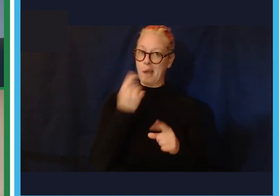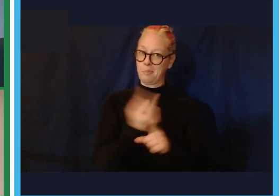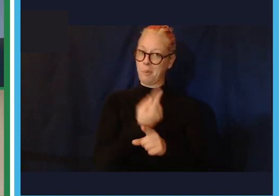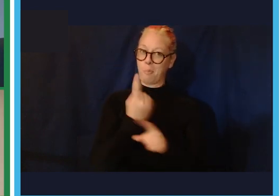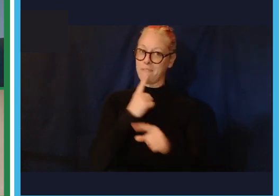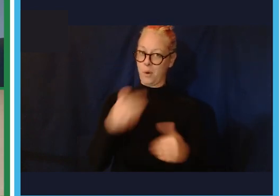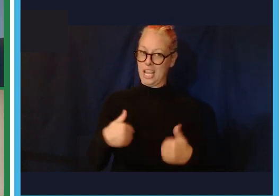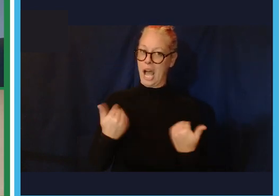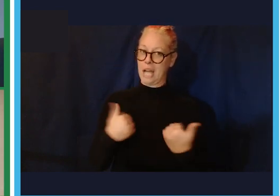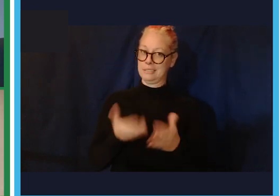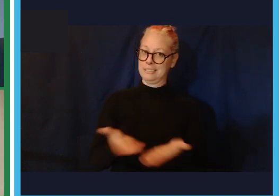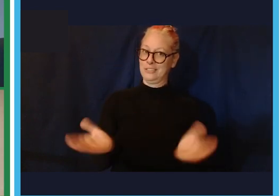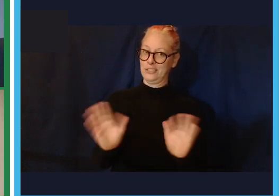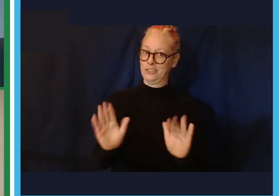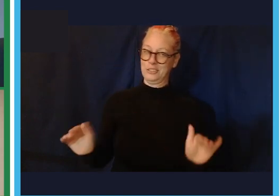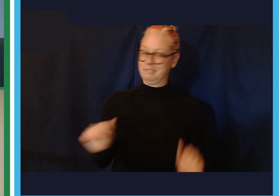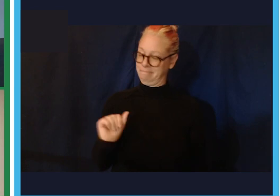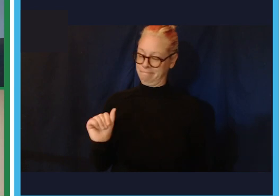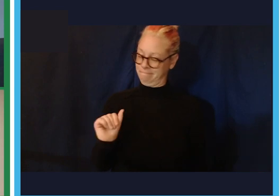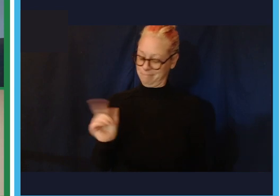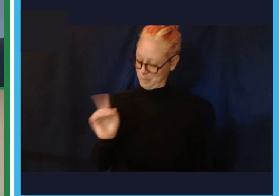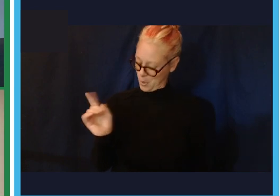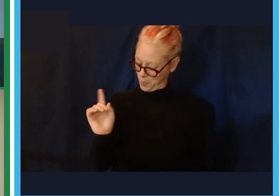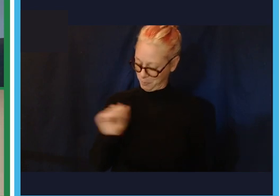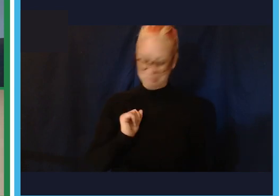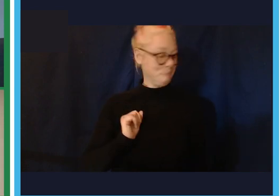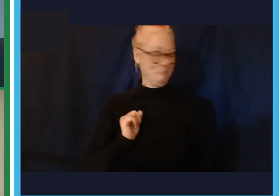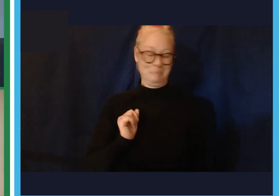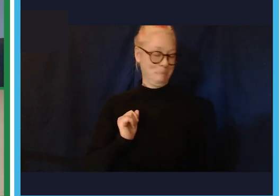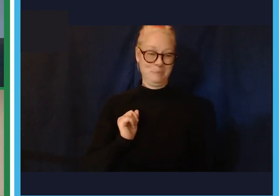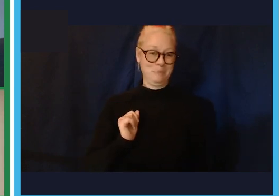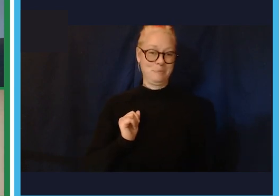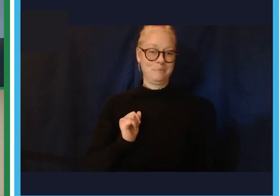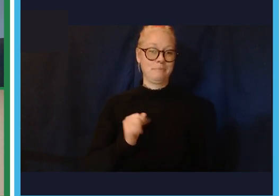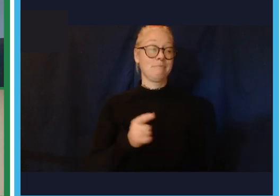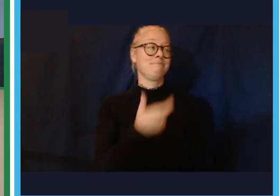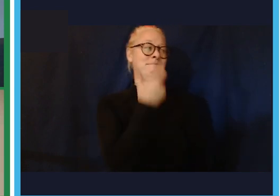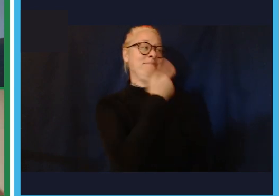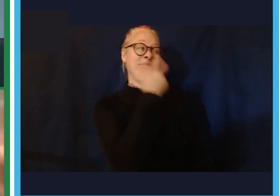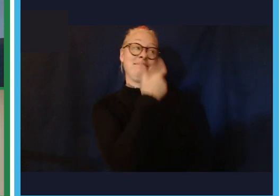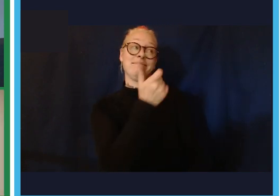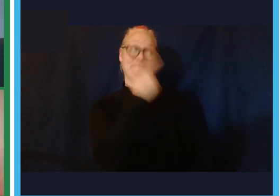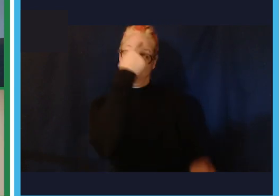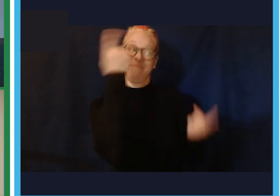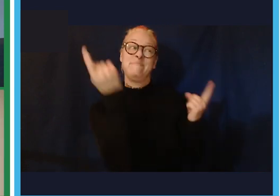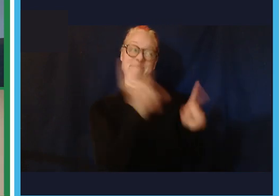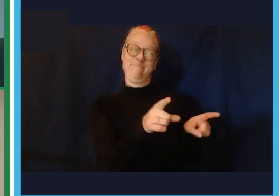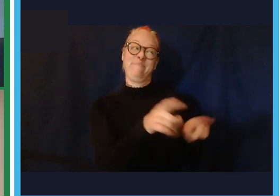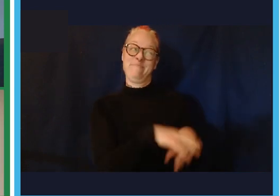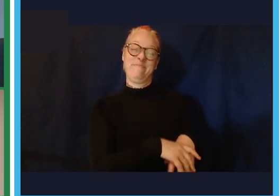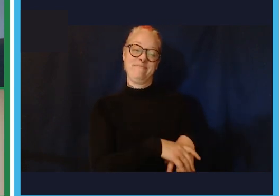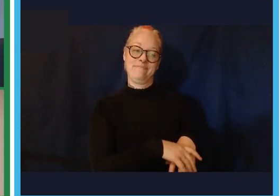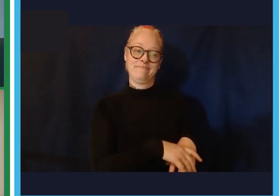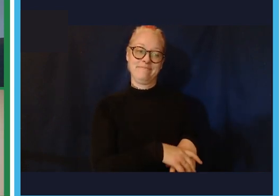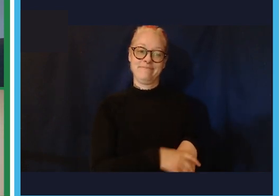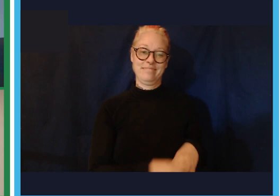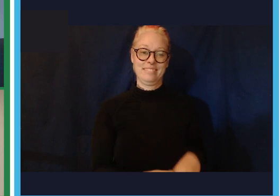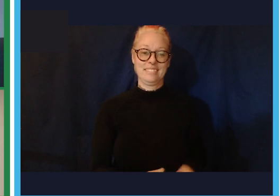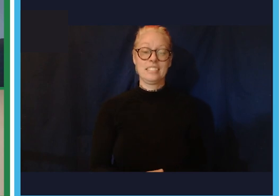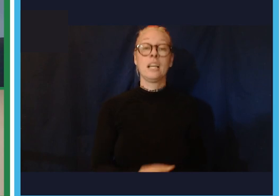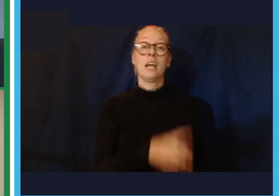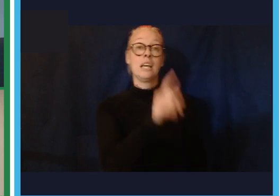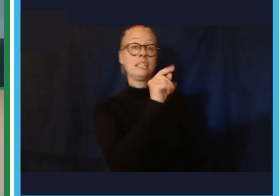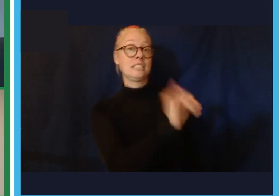Ty does a great job getting the kids ready for life, and then when they grow up and realize how terrible it is, that's where I come in. No, I'm kidding. Then you pop